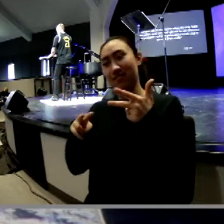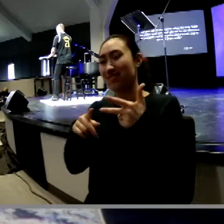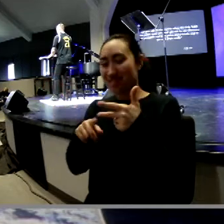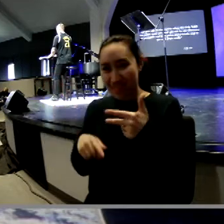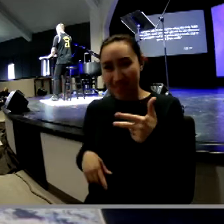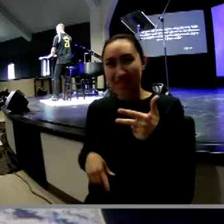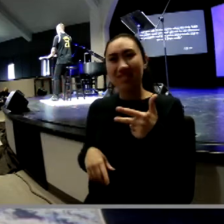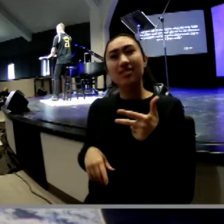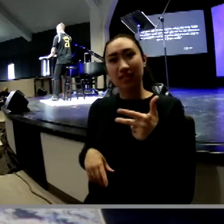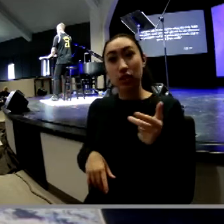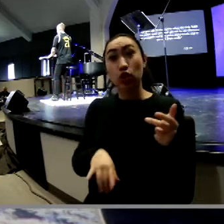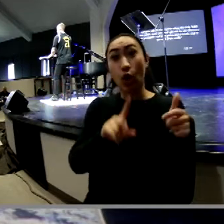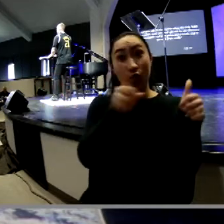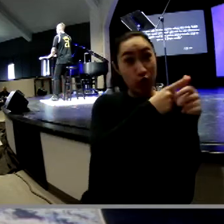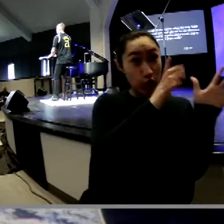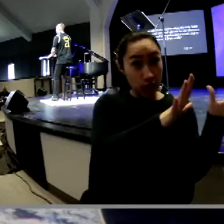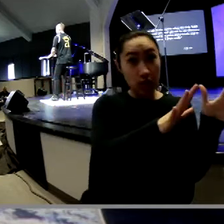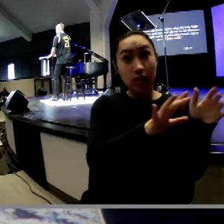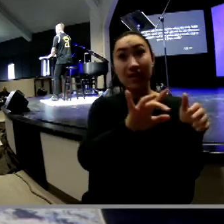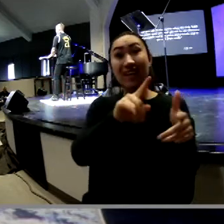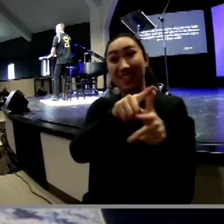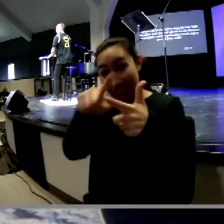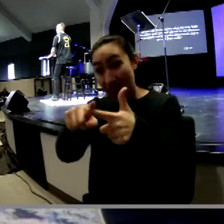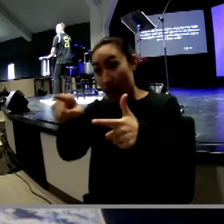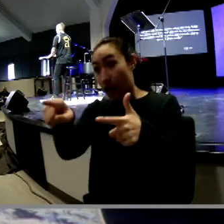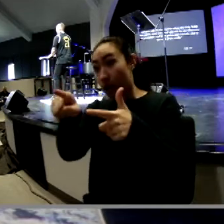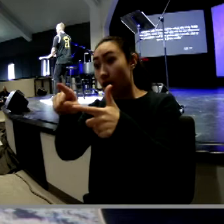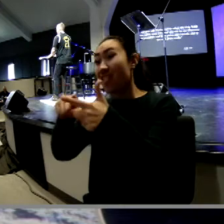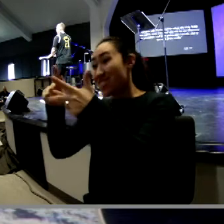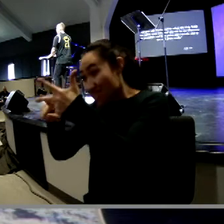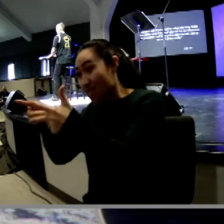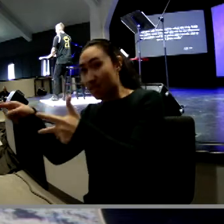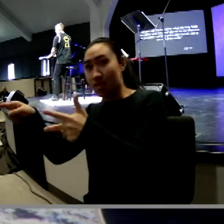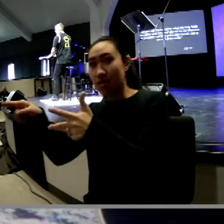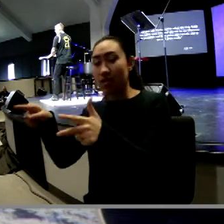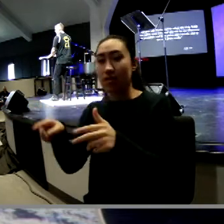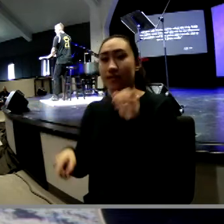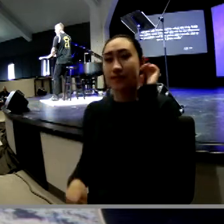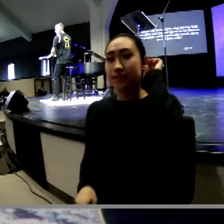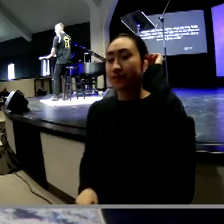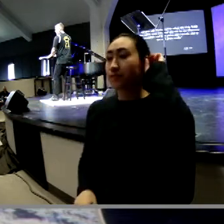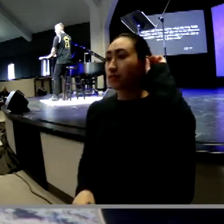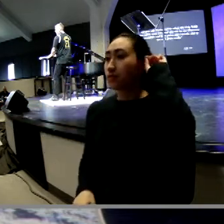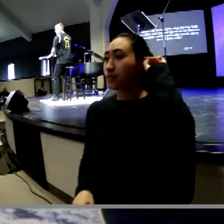It's amazing how many missionaries we still support during COVID, didn't drop anybody.